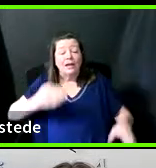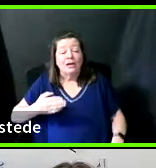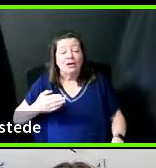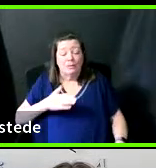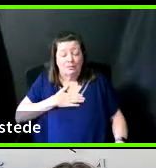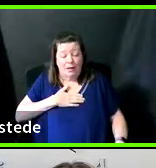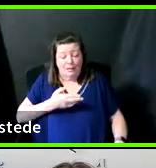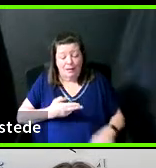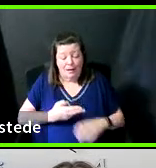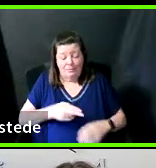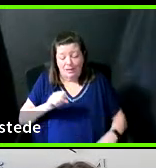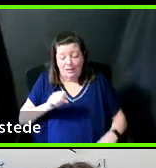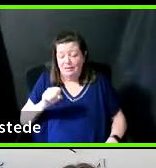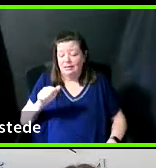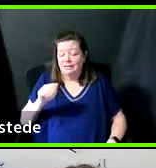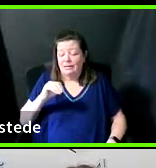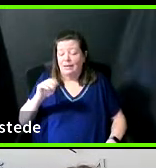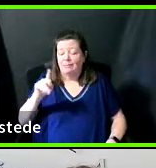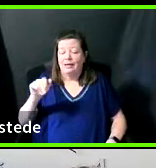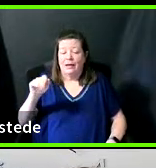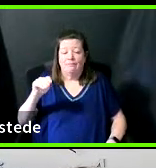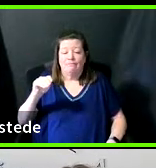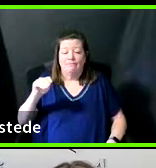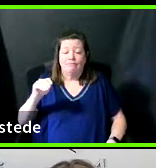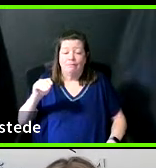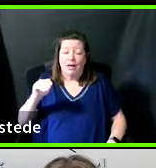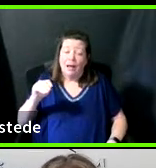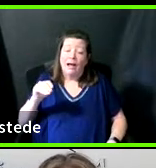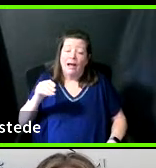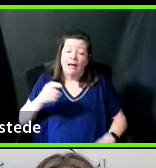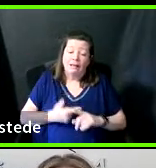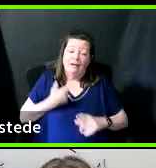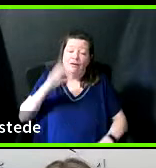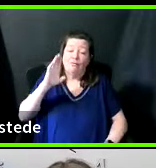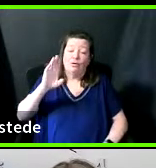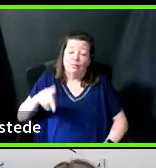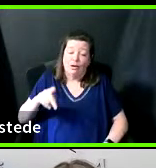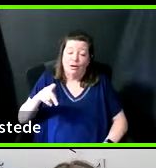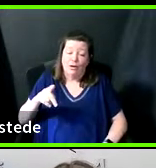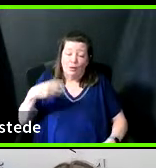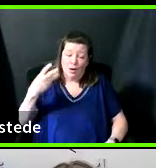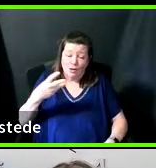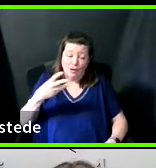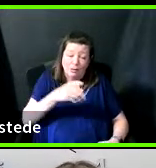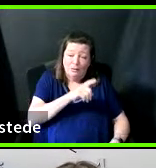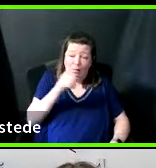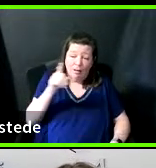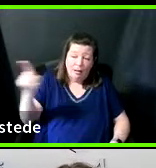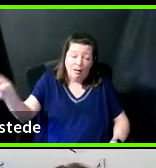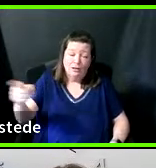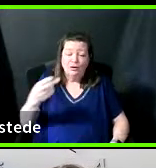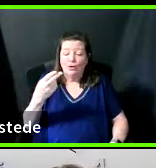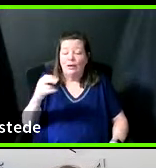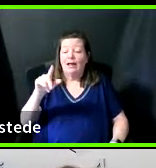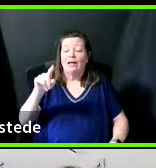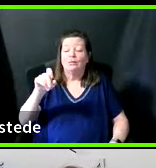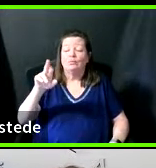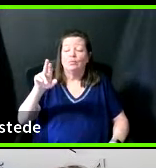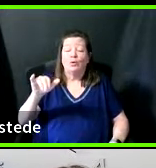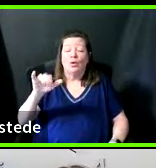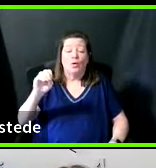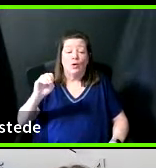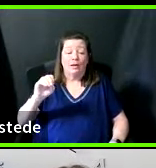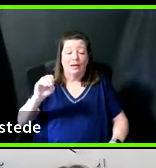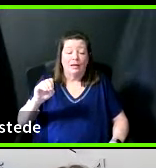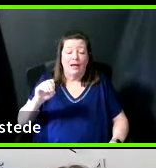my name is Sam Kim. I'm super commuter from Brush Prairie, Washington to Hillsboro, Oregon. My pronouns are